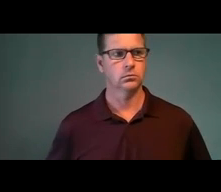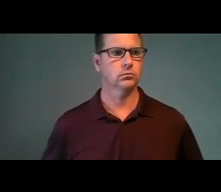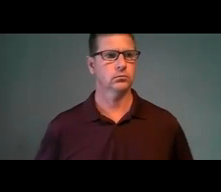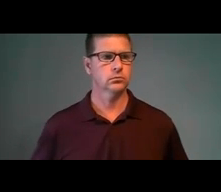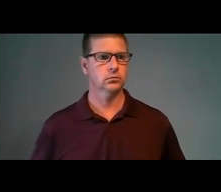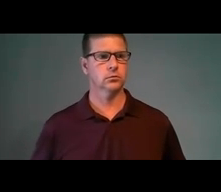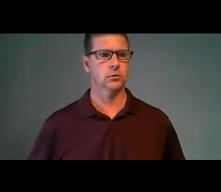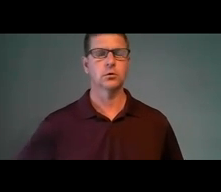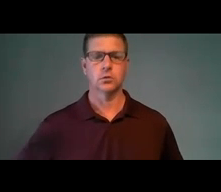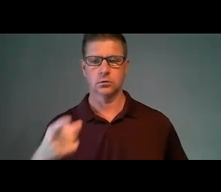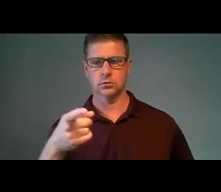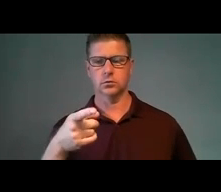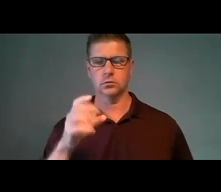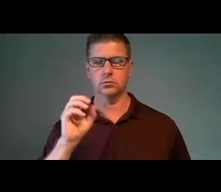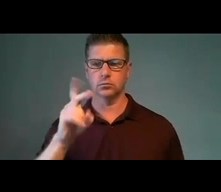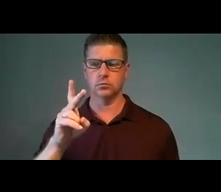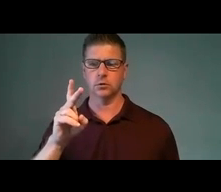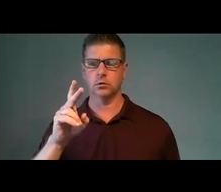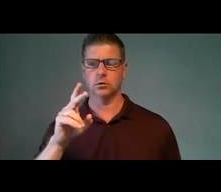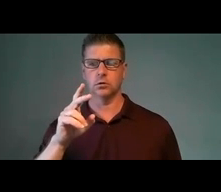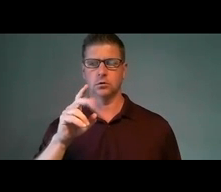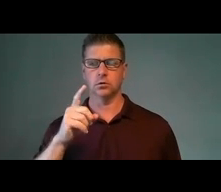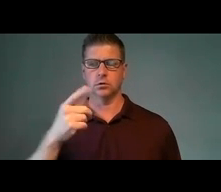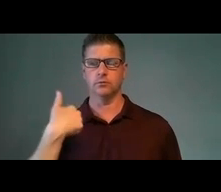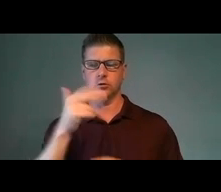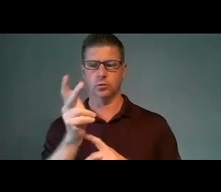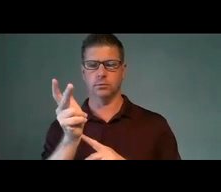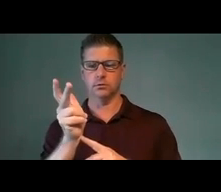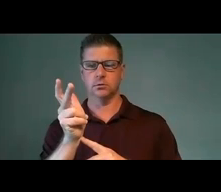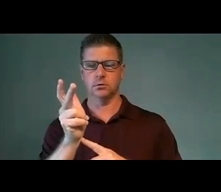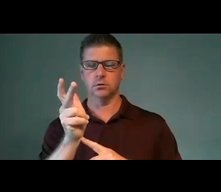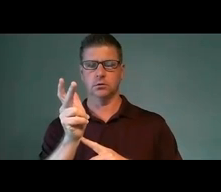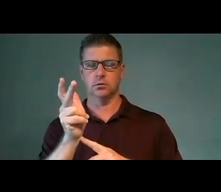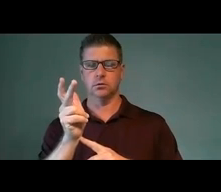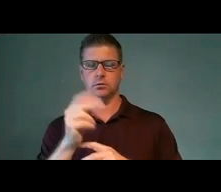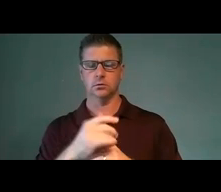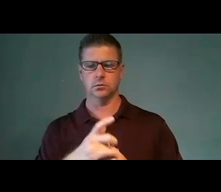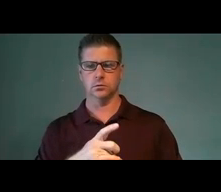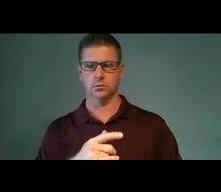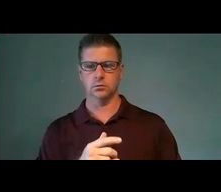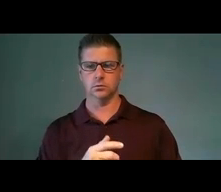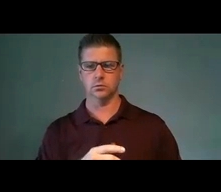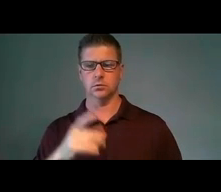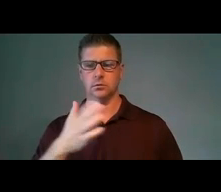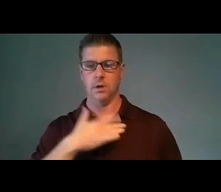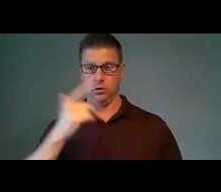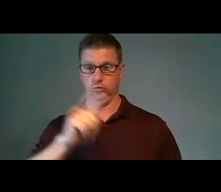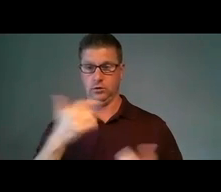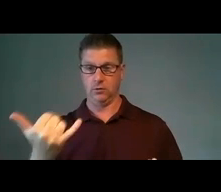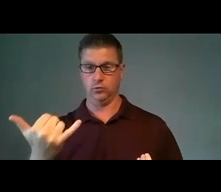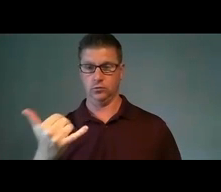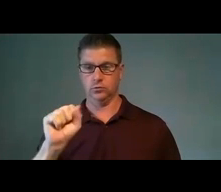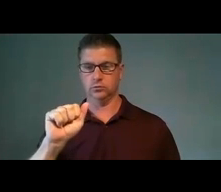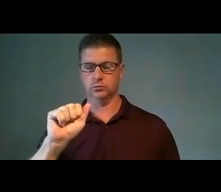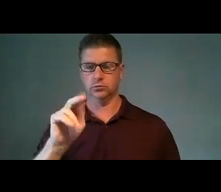There you go. Oh. You have 3 Hello. minutes. There you go. we can Oh, hear you. It's my turn now.